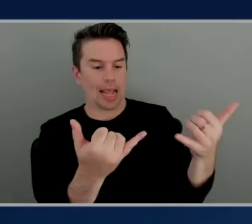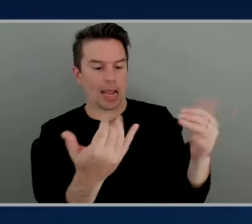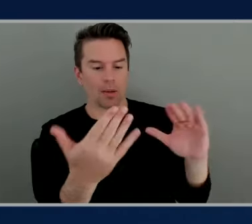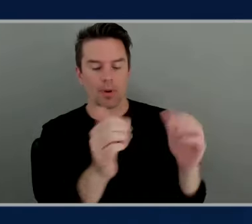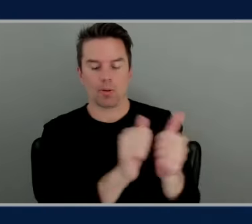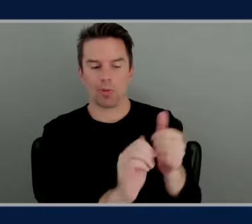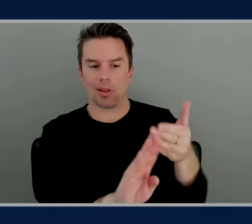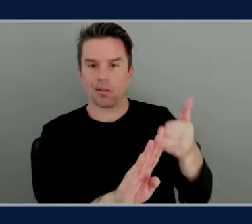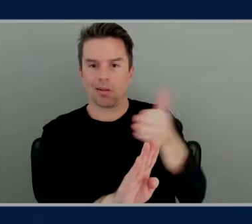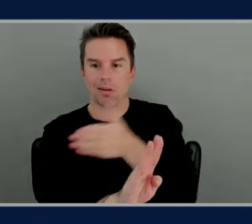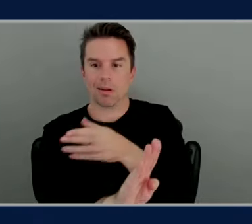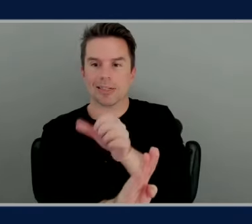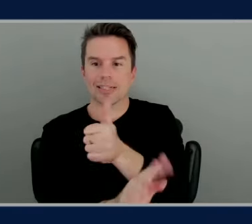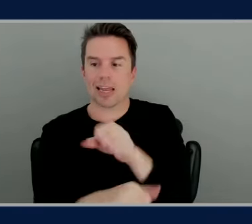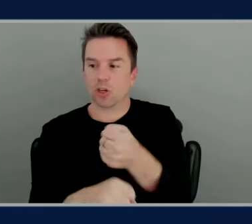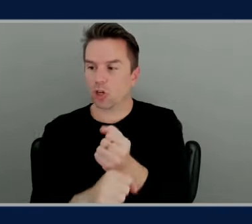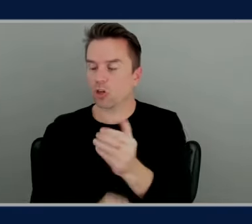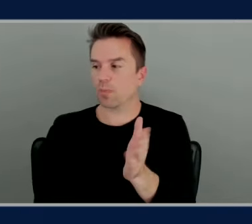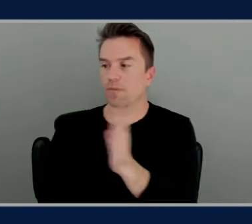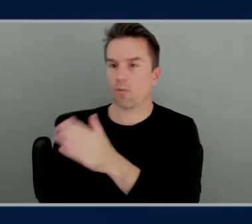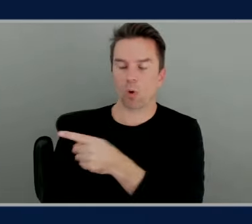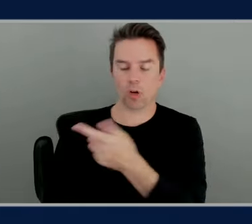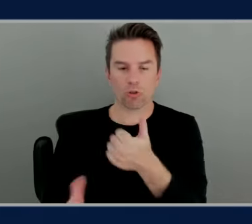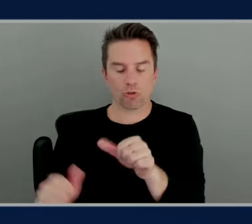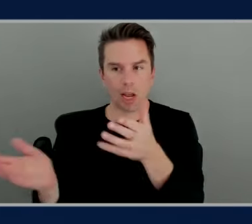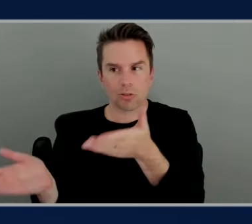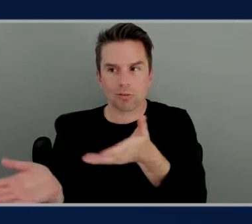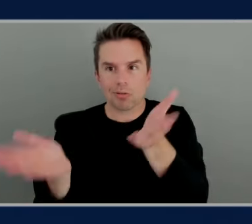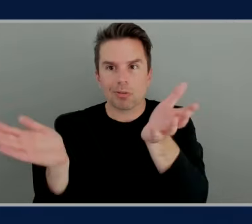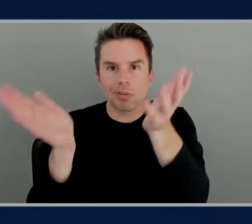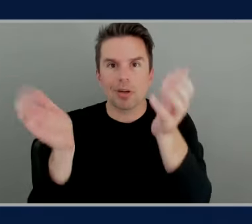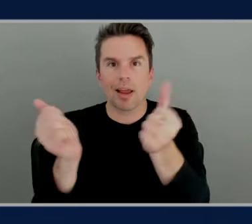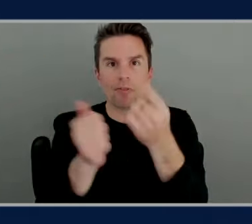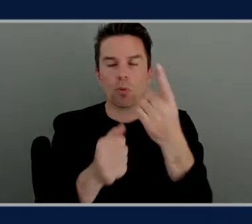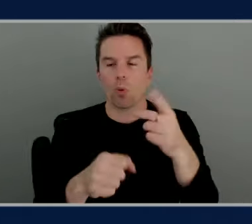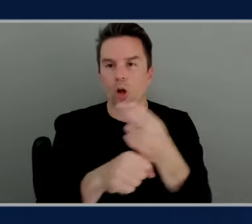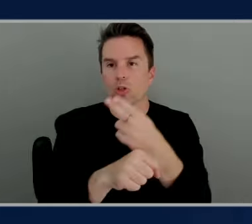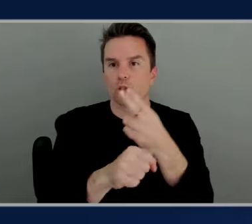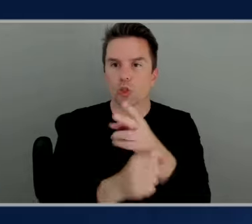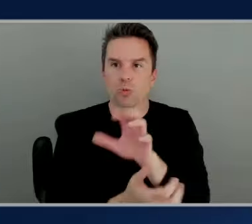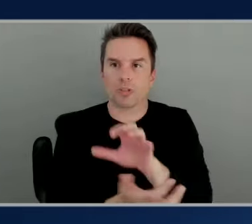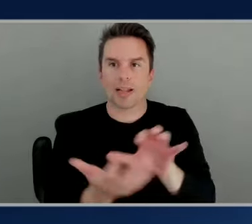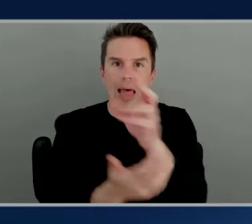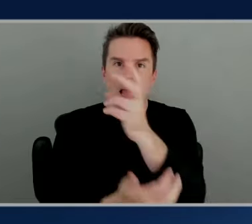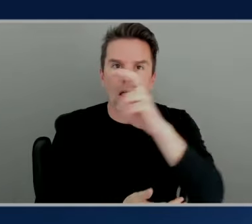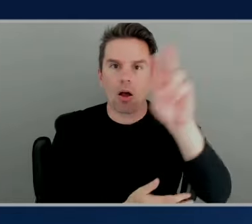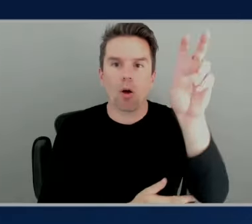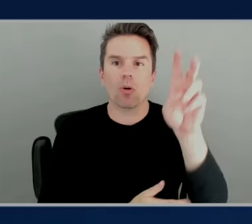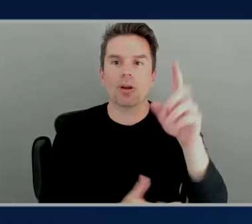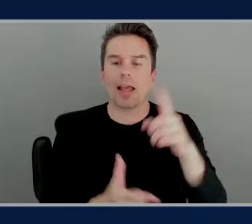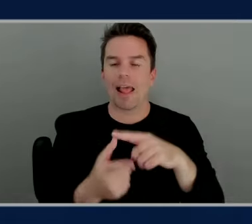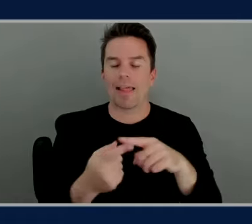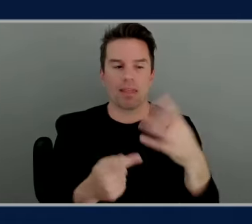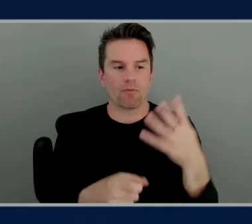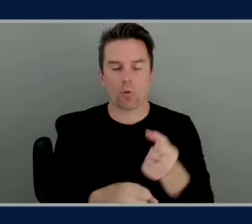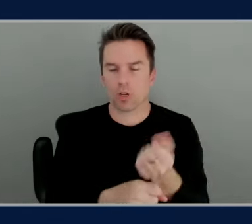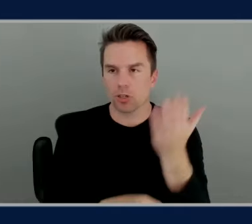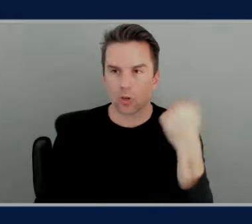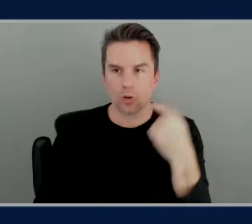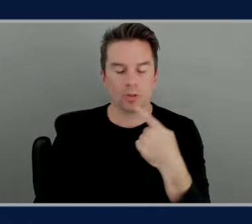cloud, you're having to take everyone on this transformation journey, and then 4 or 5 years ago, you know, you said, hey, I'm going all in. What difference has it